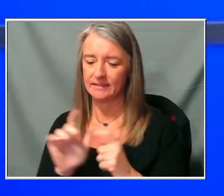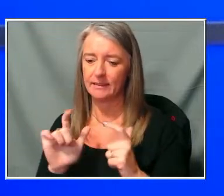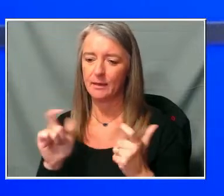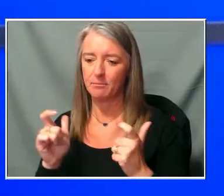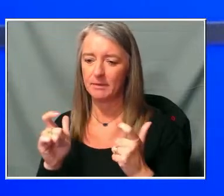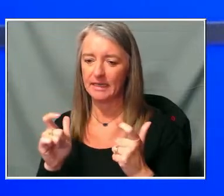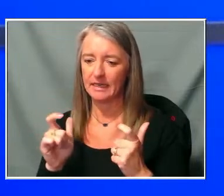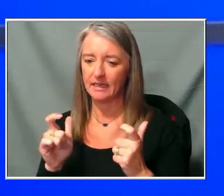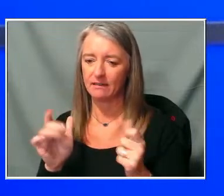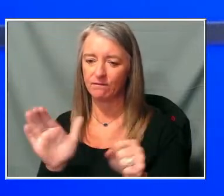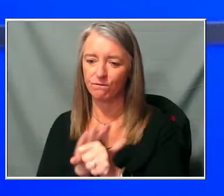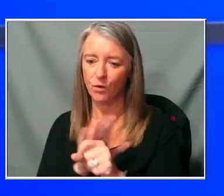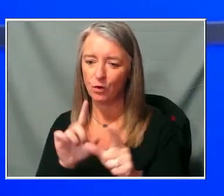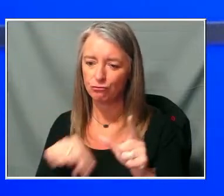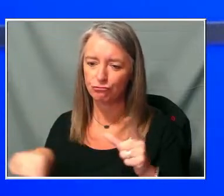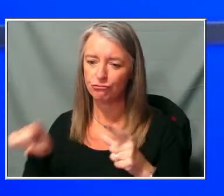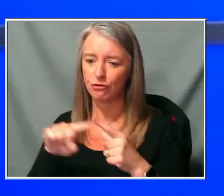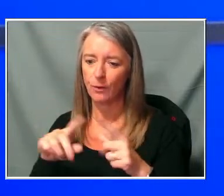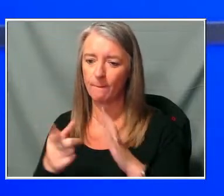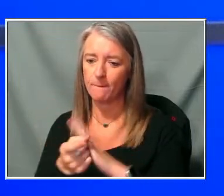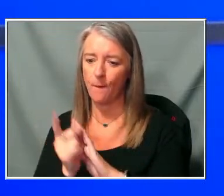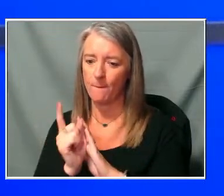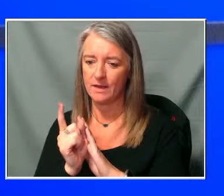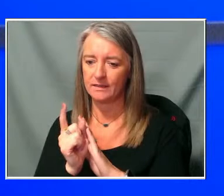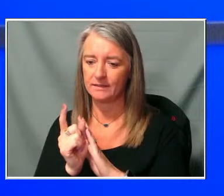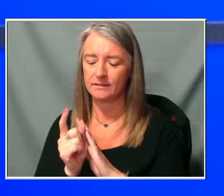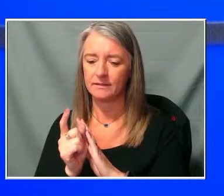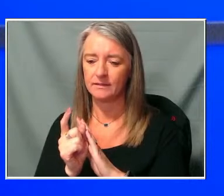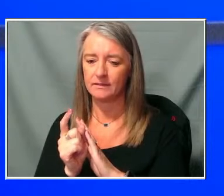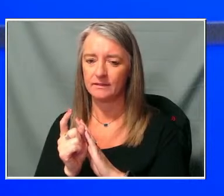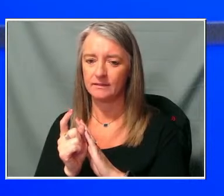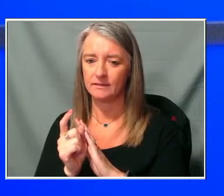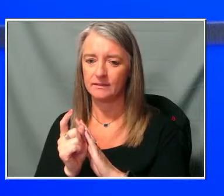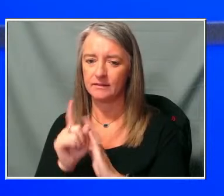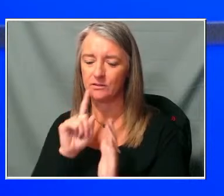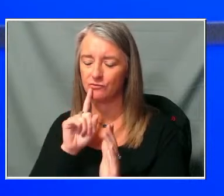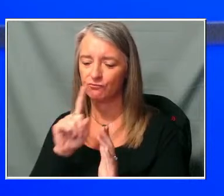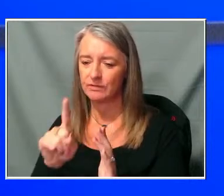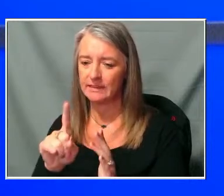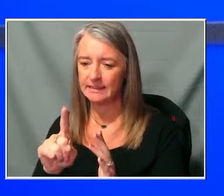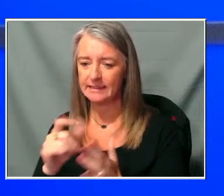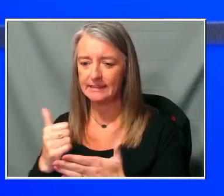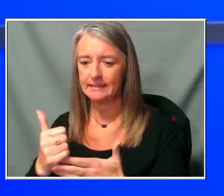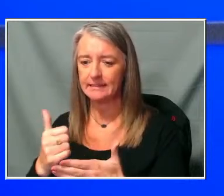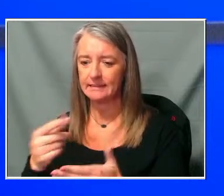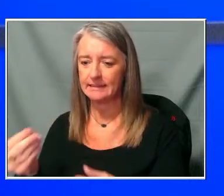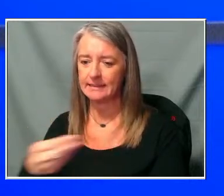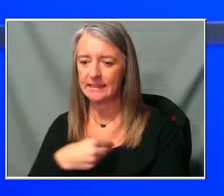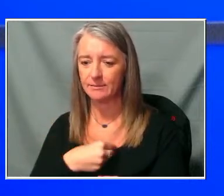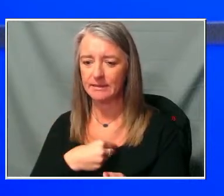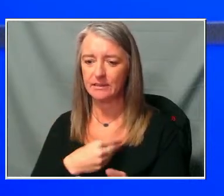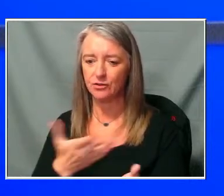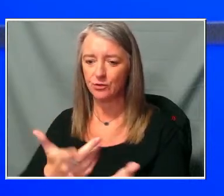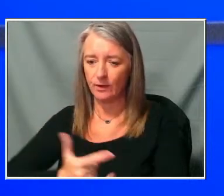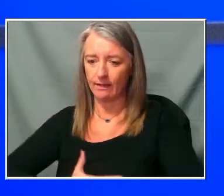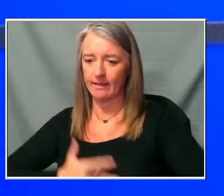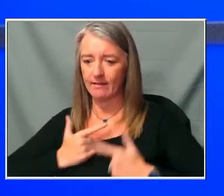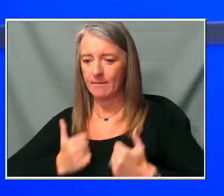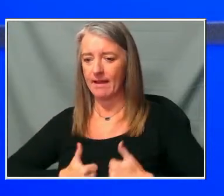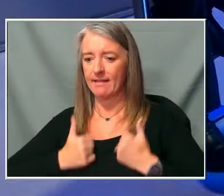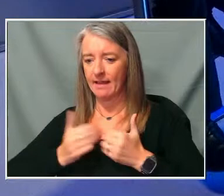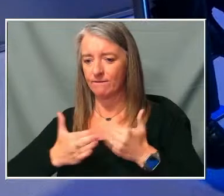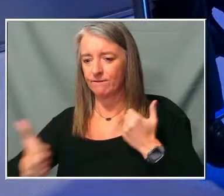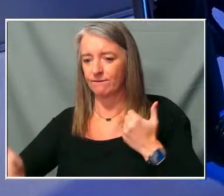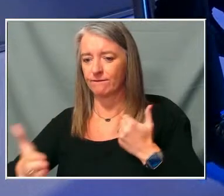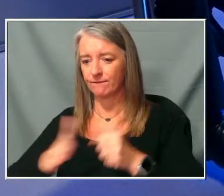full circle moment, and it's a very great team that really gives me the ability to really live my life to the fullest. So